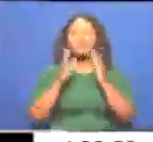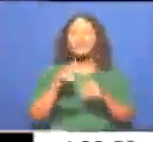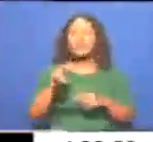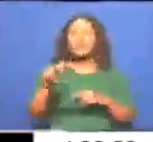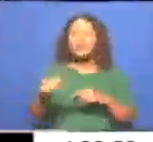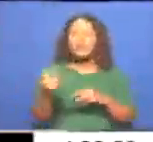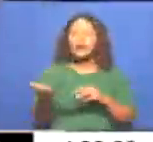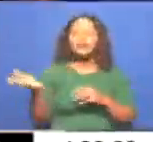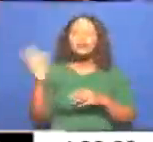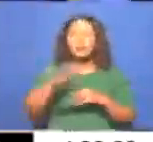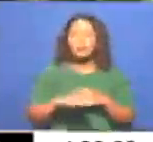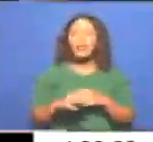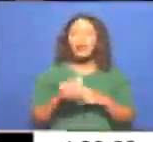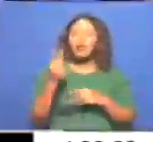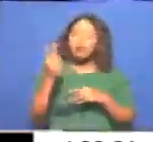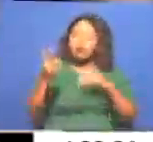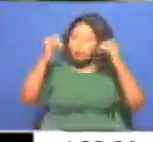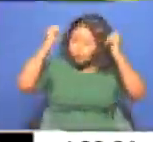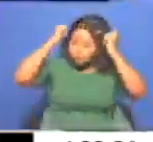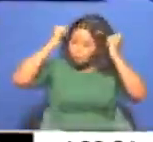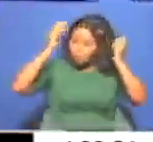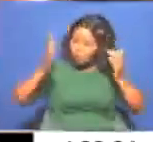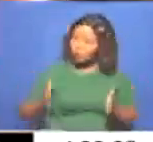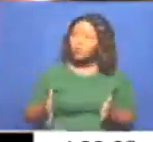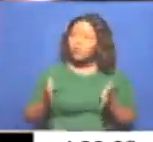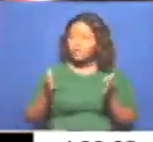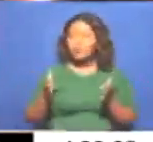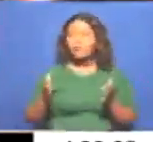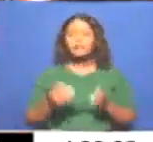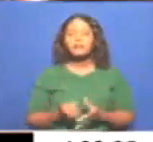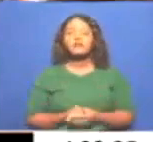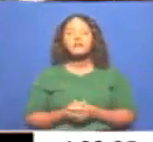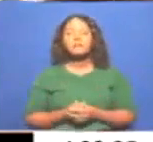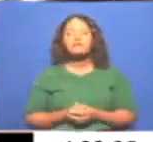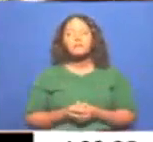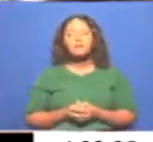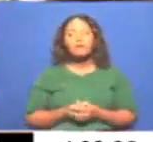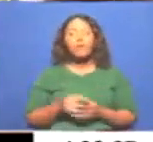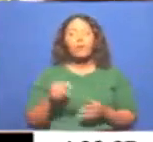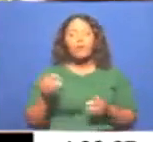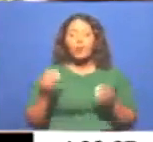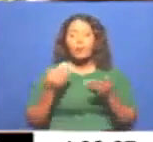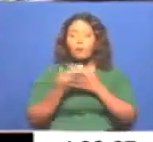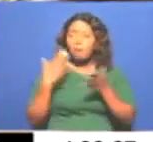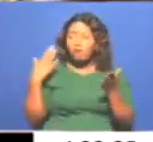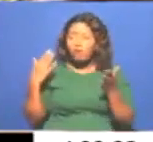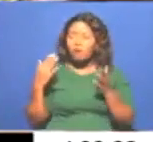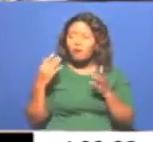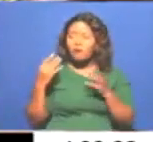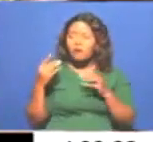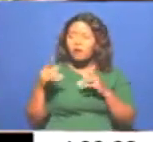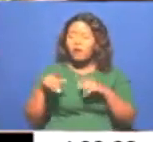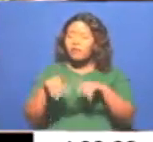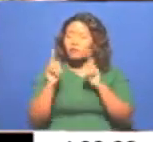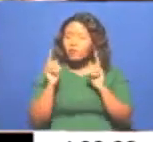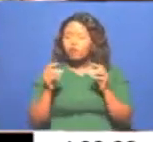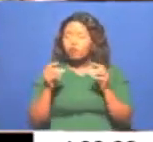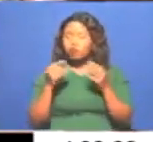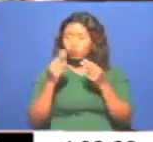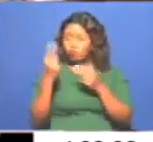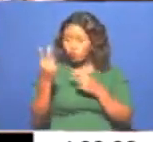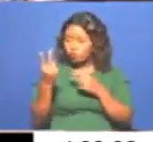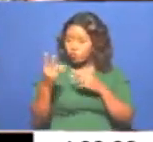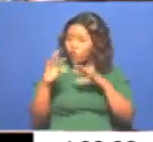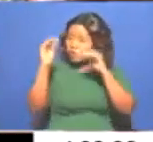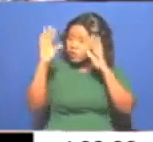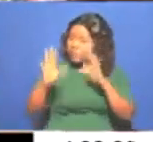tutors, David Komen and Julius Onsanse. Wamekuwa wamewaekelea walimu wawili makosa ati